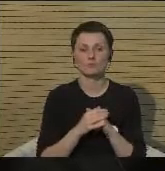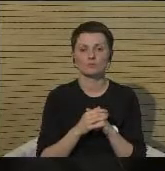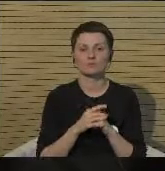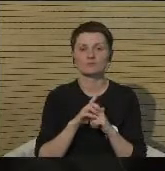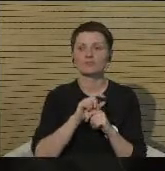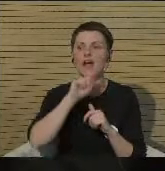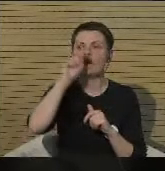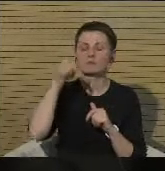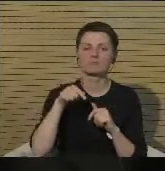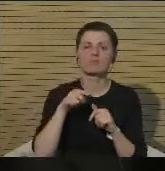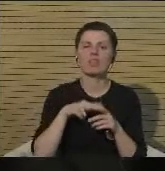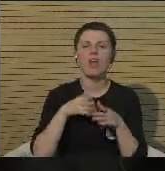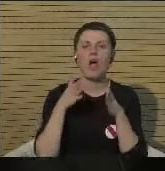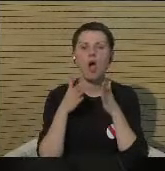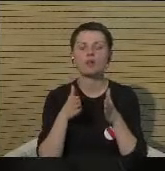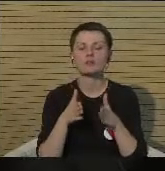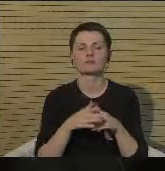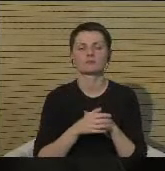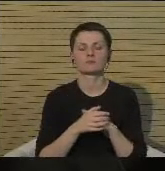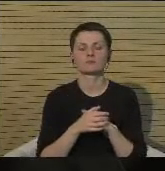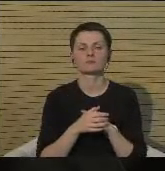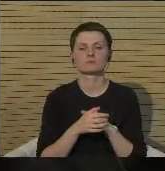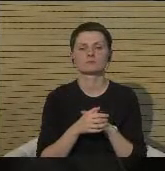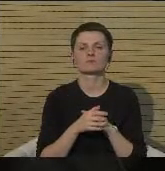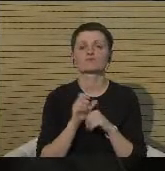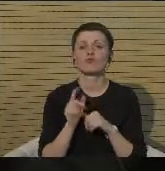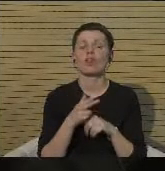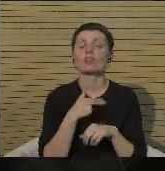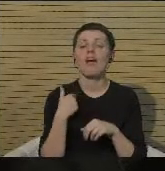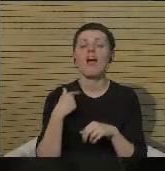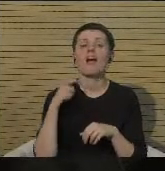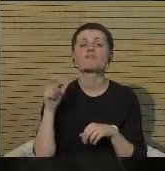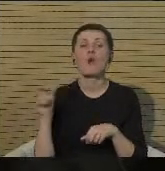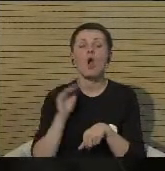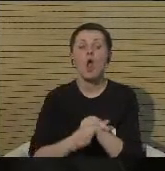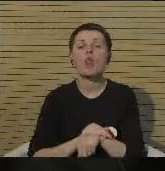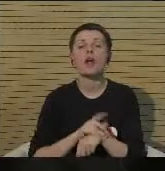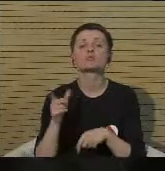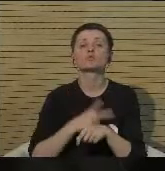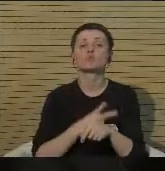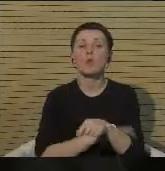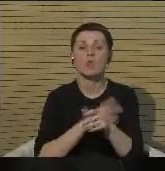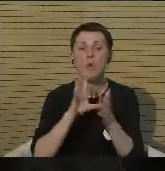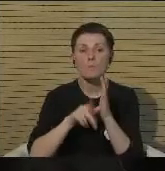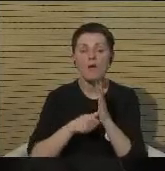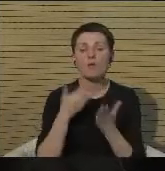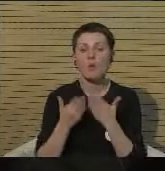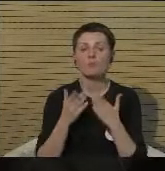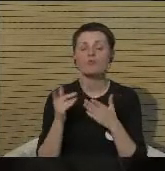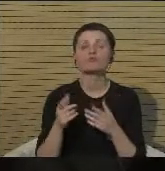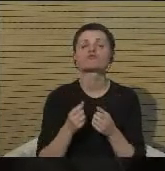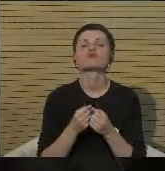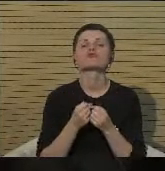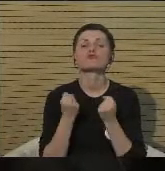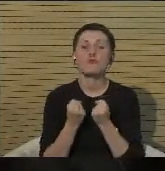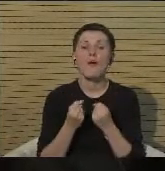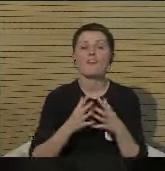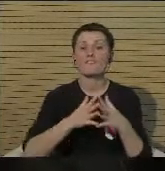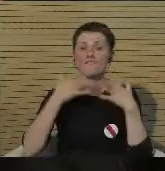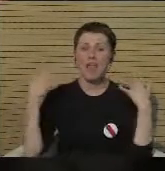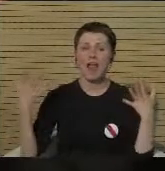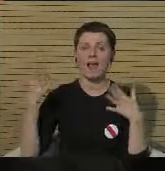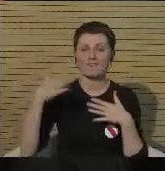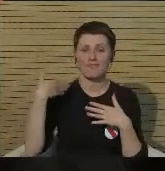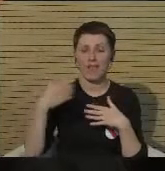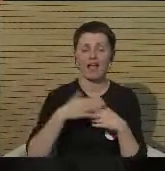that. But just beyond the studio where we are, there is a number of colleagues representing city office in Lublin, and